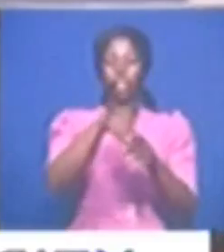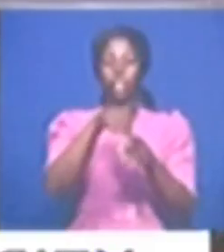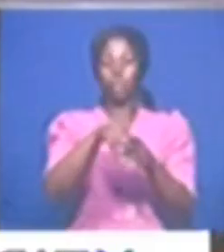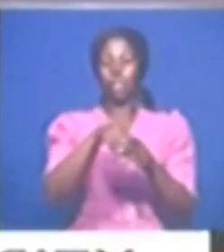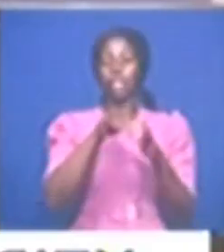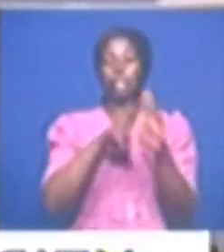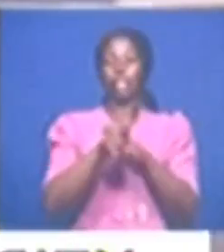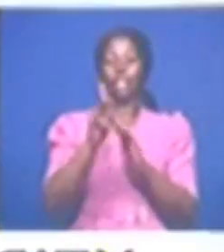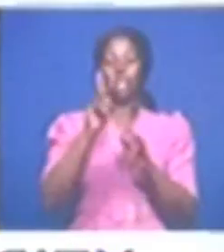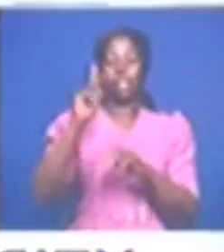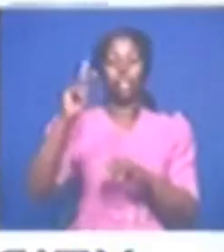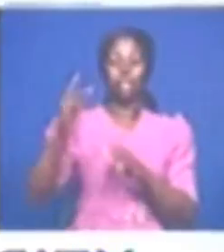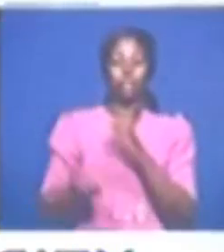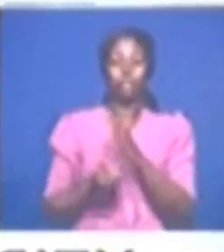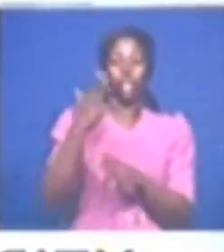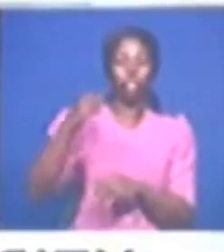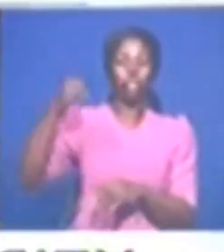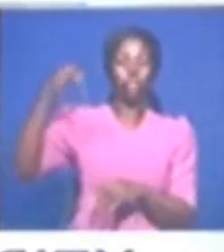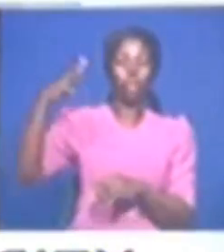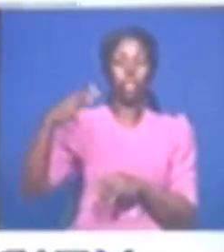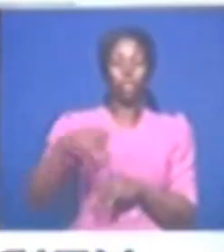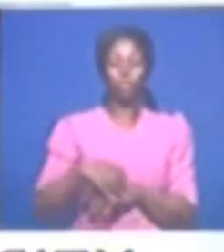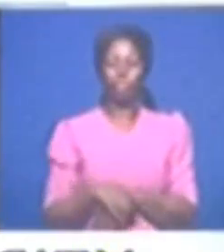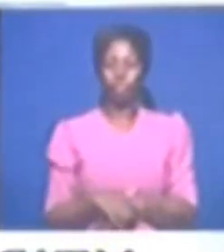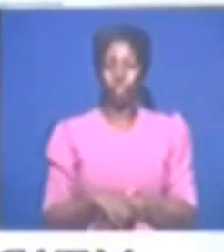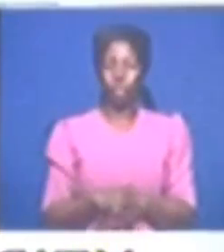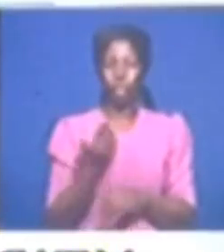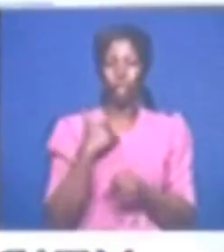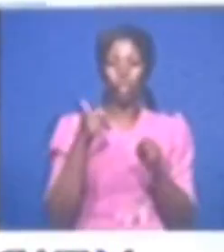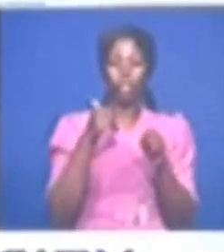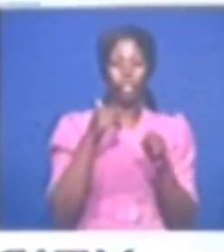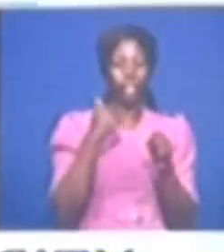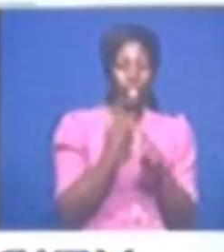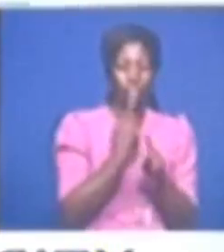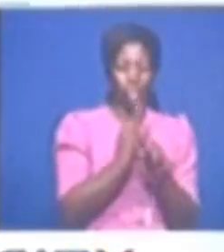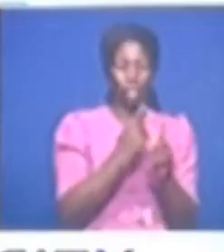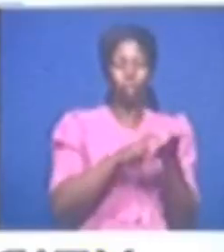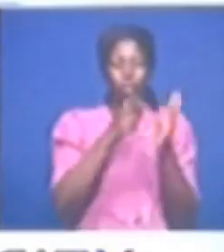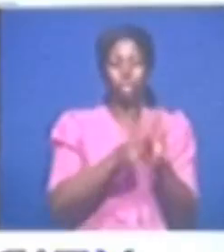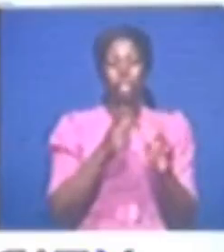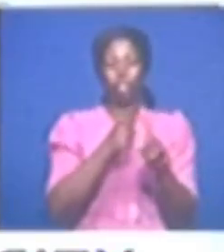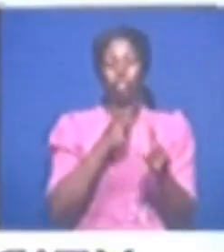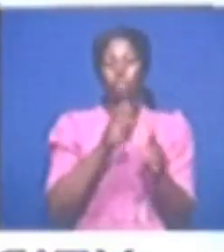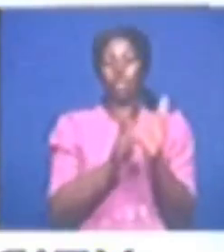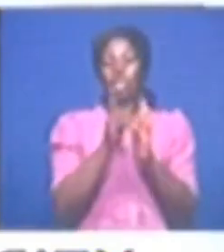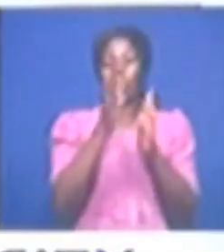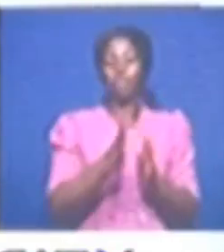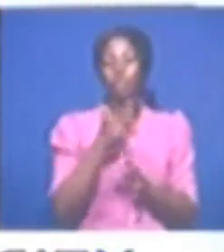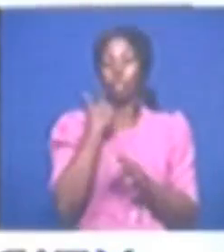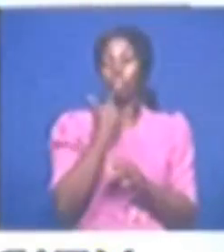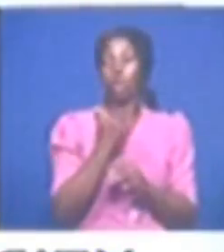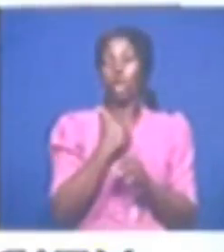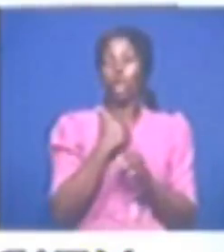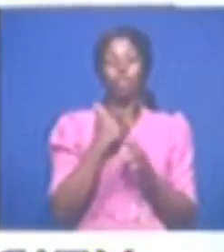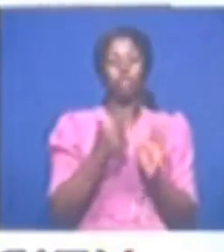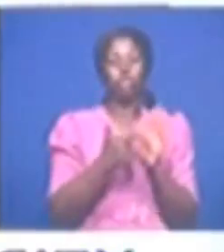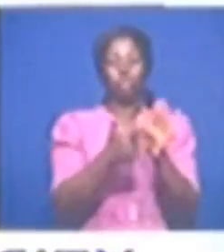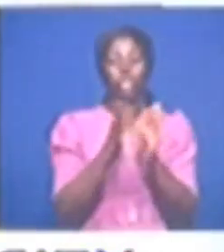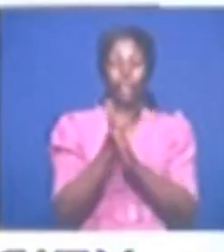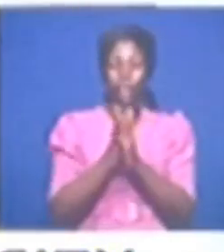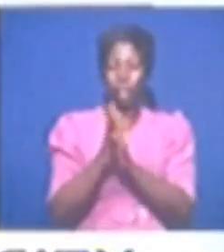the power generation. And we already have a pool of these projects from developers who have put in expressions of interest.